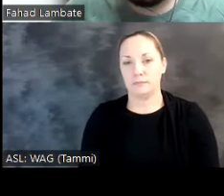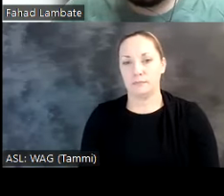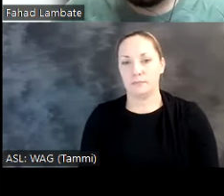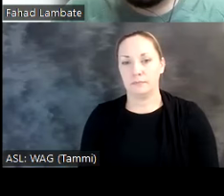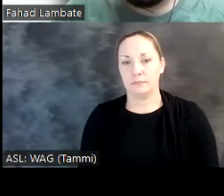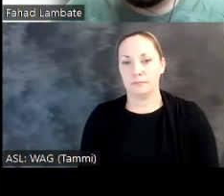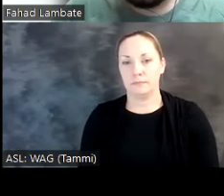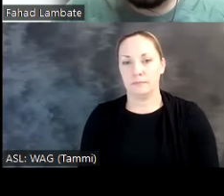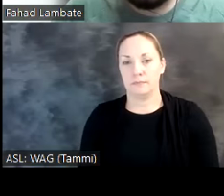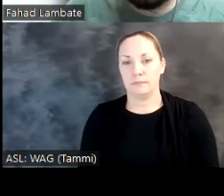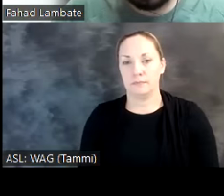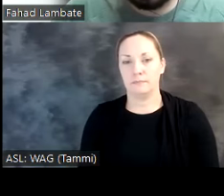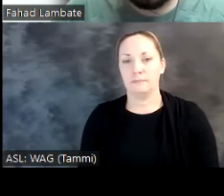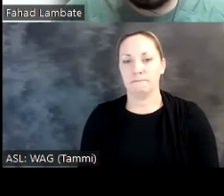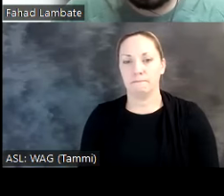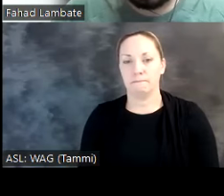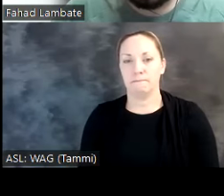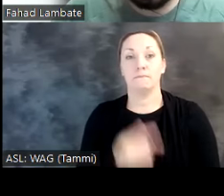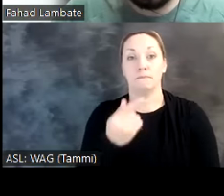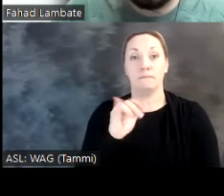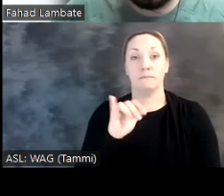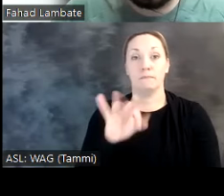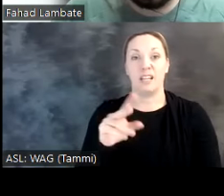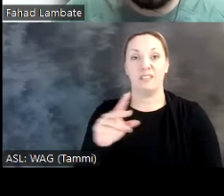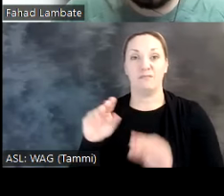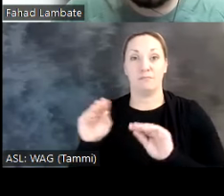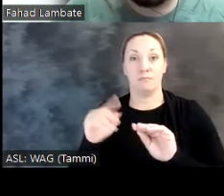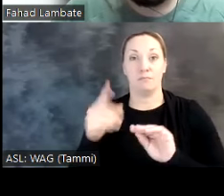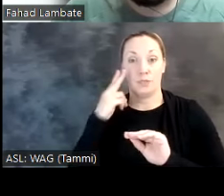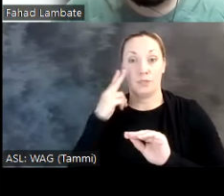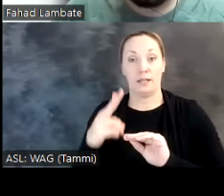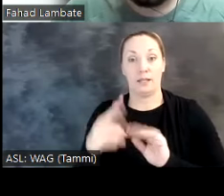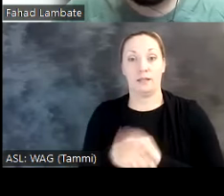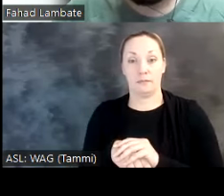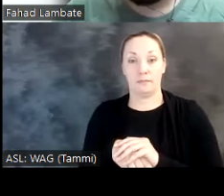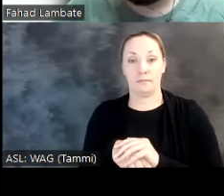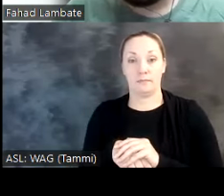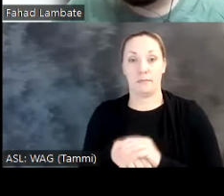So currently, if we see here again, here